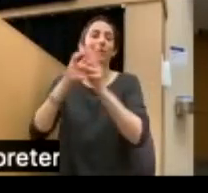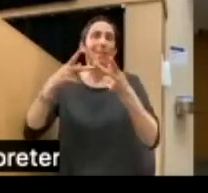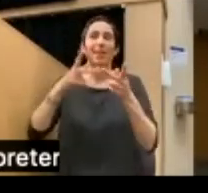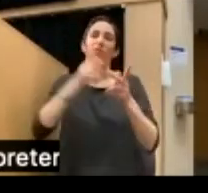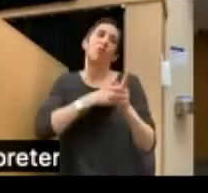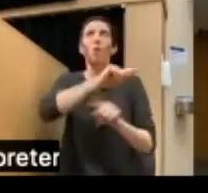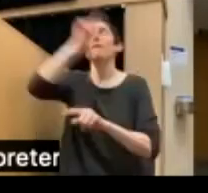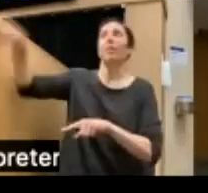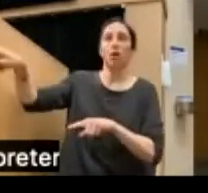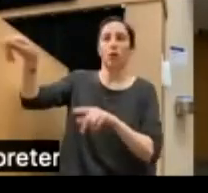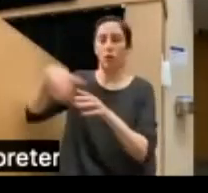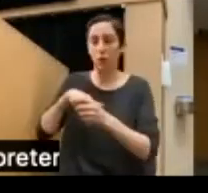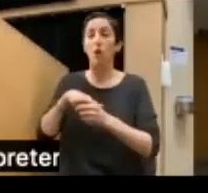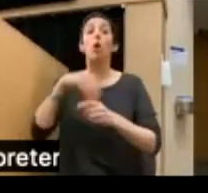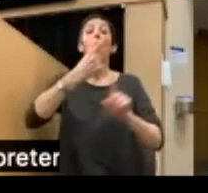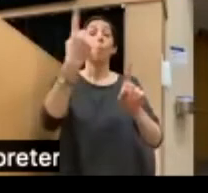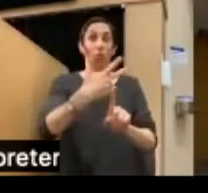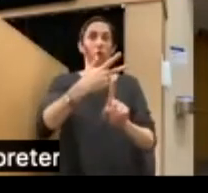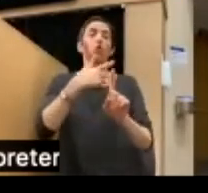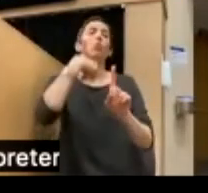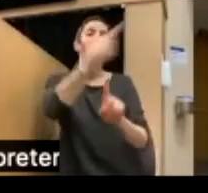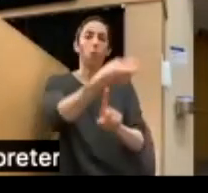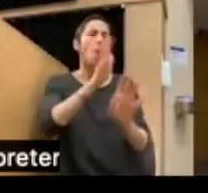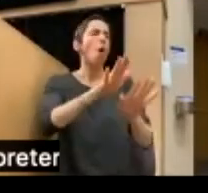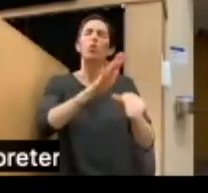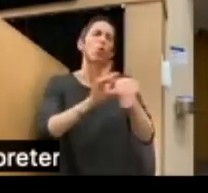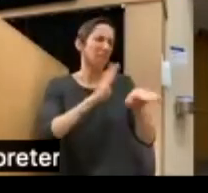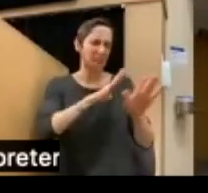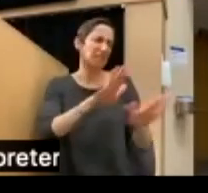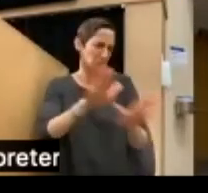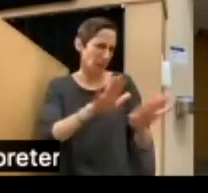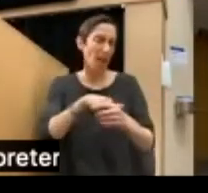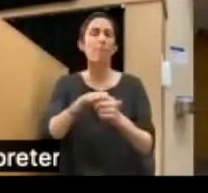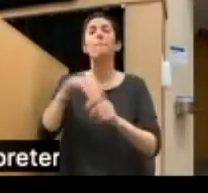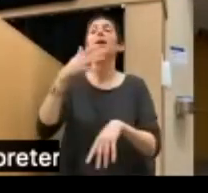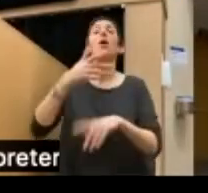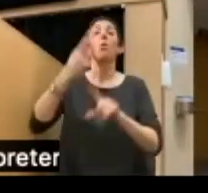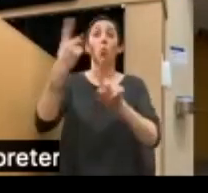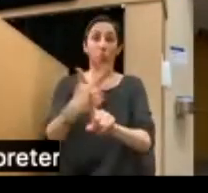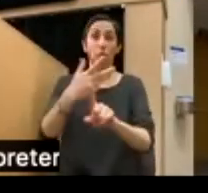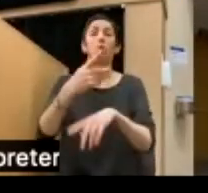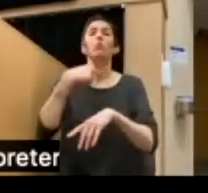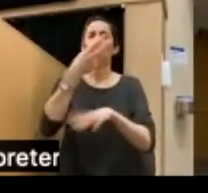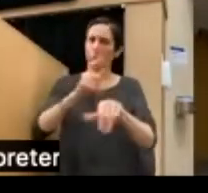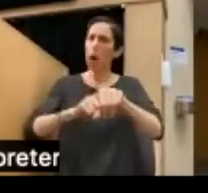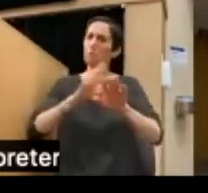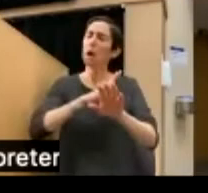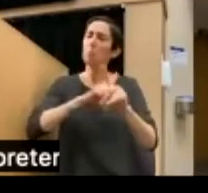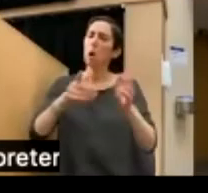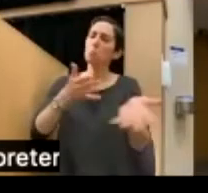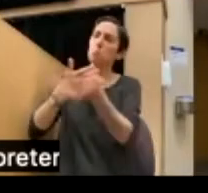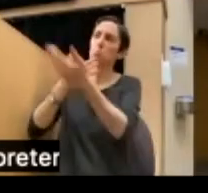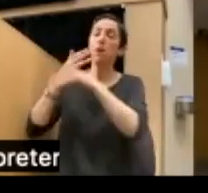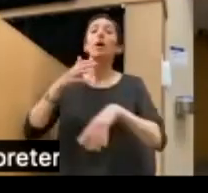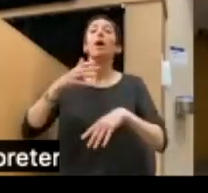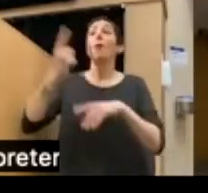you're perfectly on time, but you do need to move over there. And then a third of the group, they said, you're late, you gotta get moving over there. And so